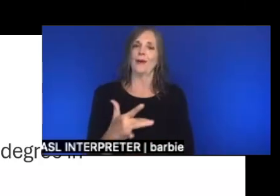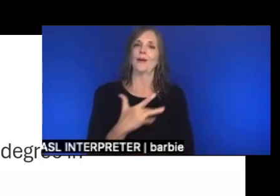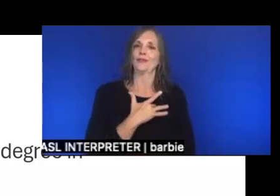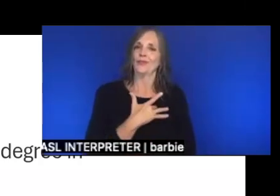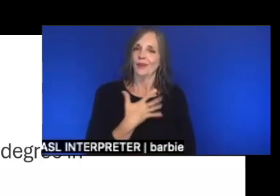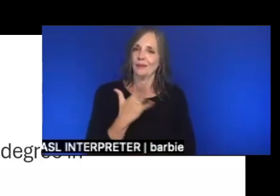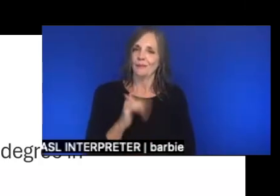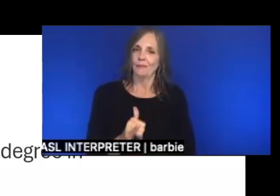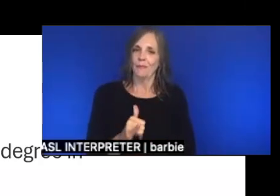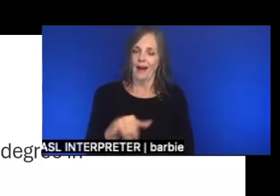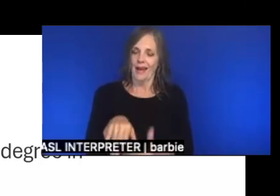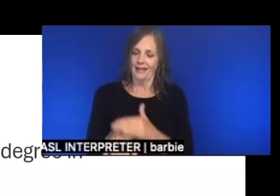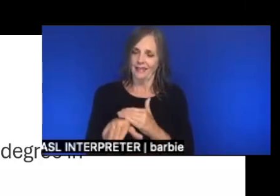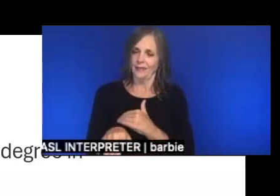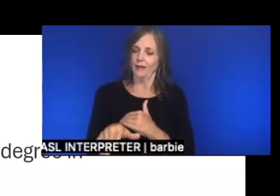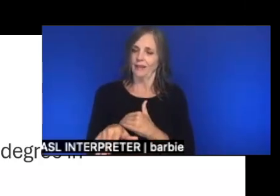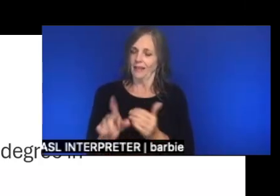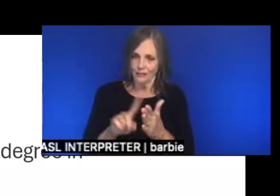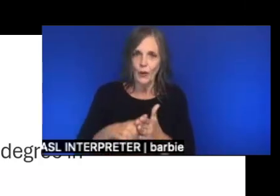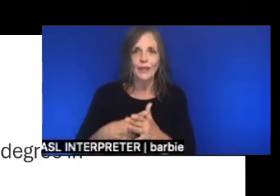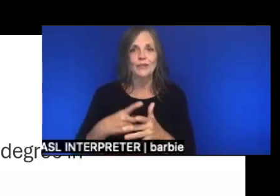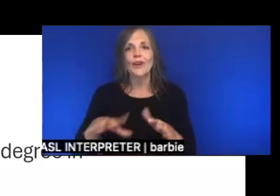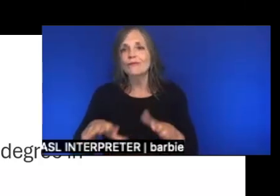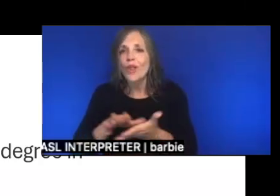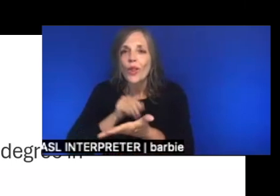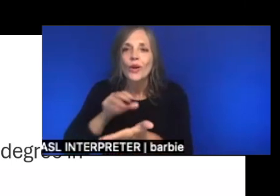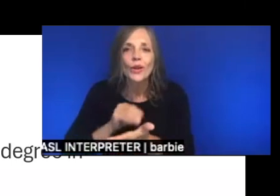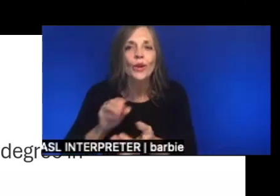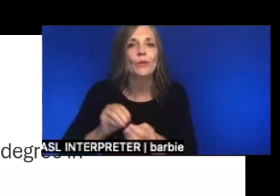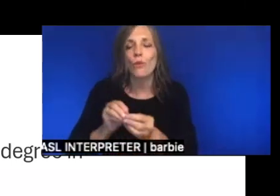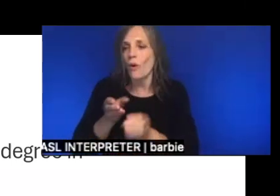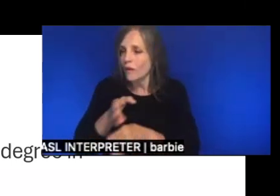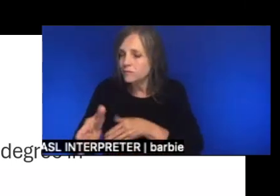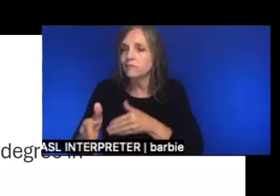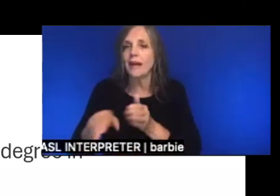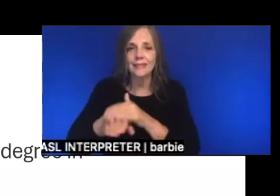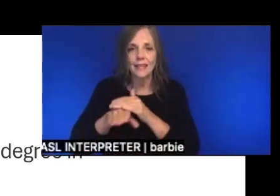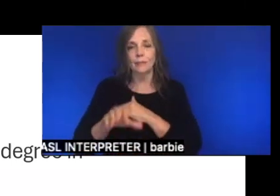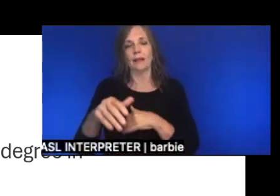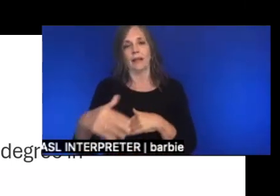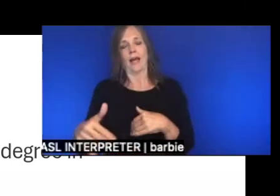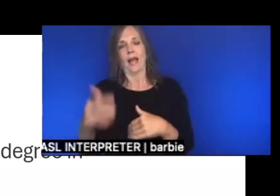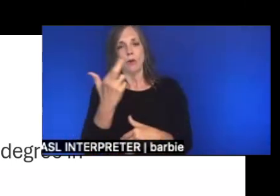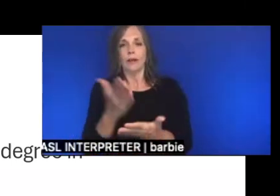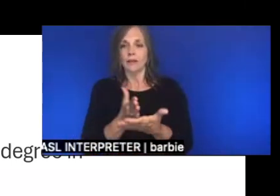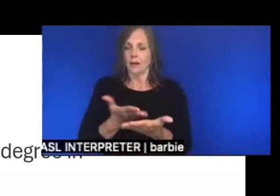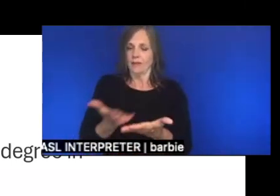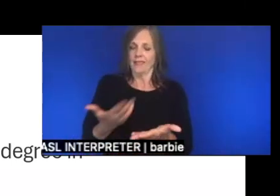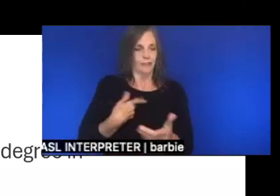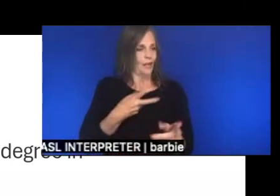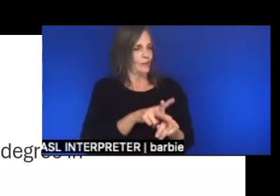by accessibility, and I started learning more and more about it. And I realized that some of the things that I was already